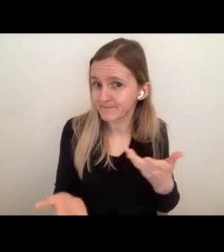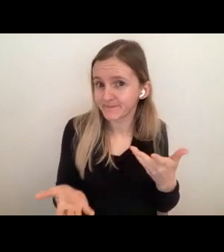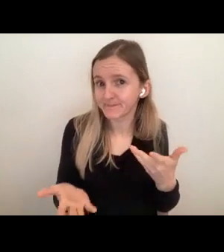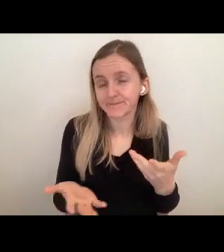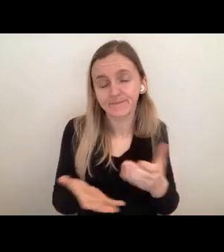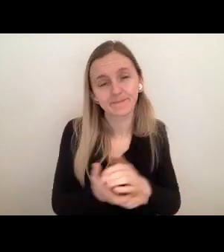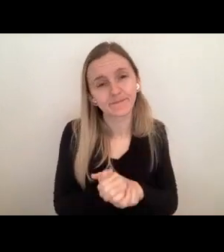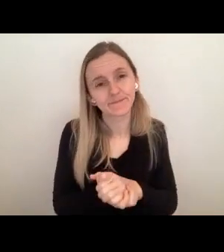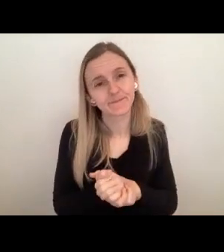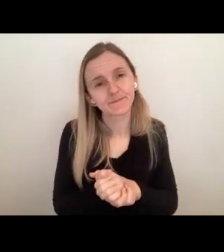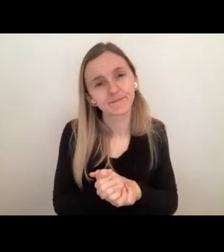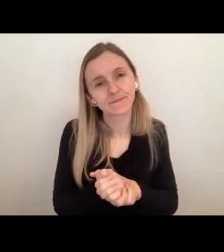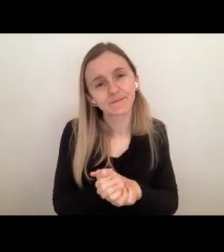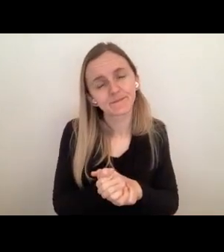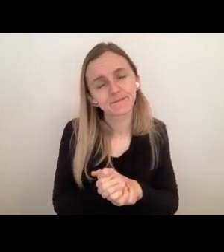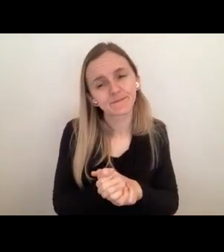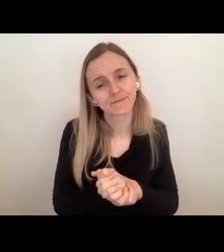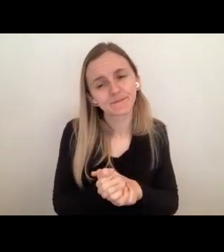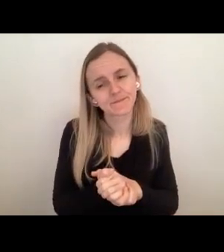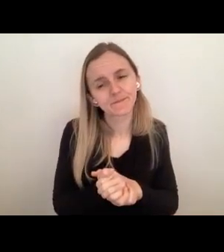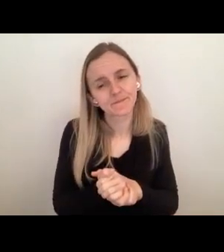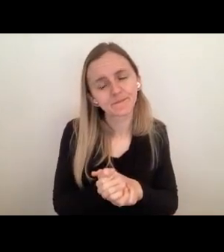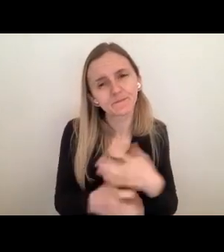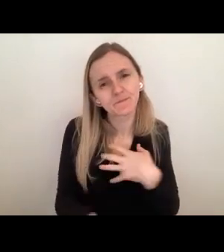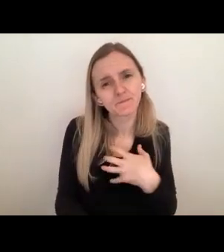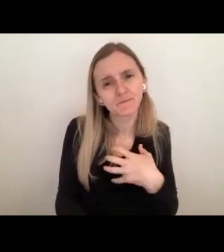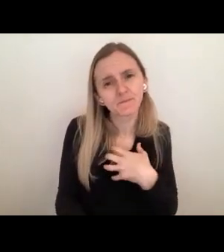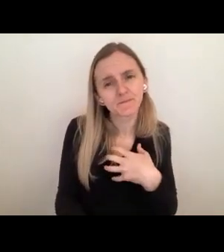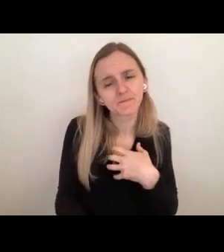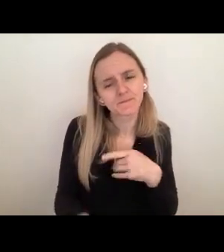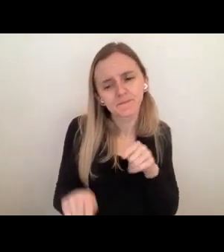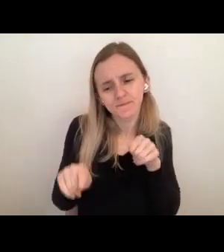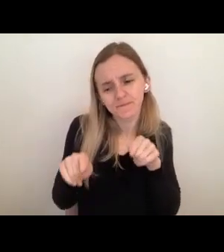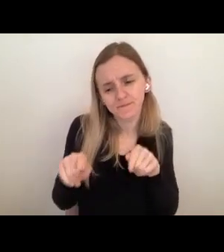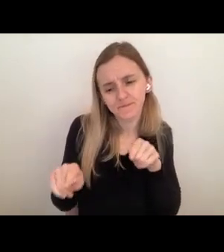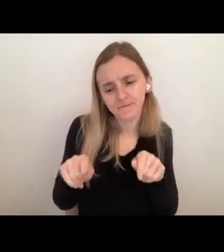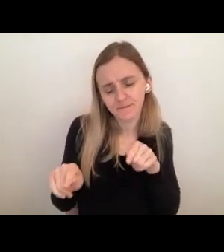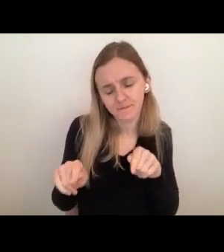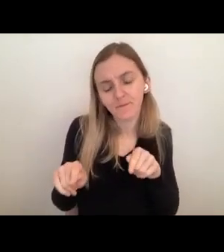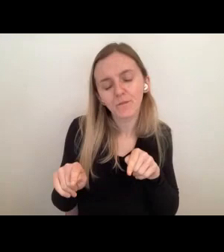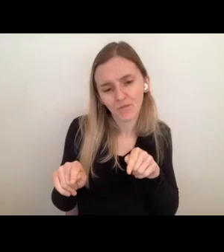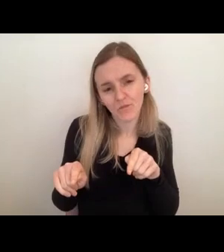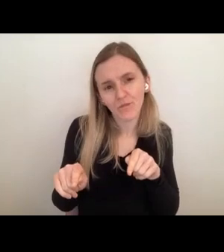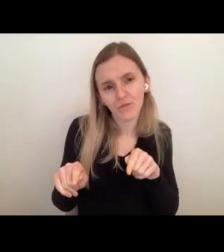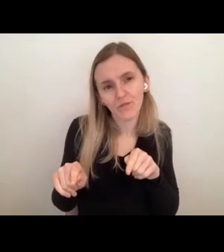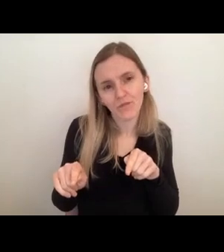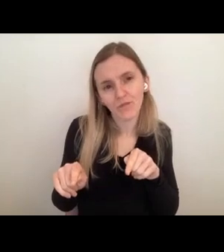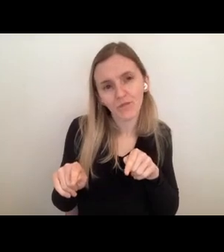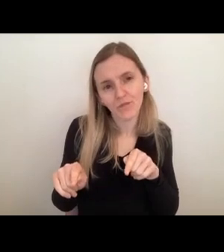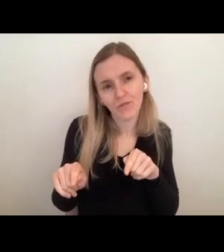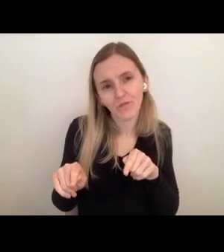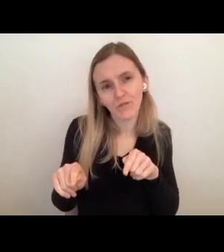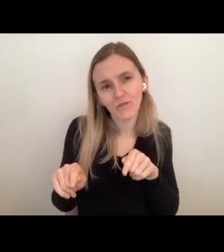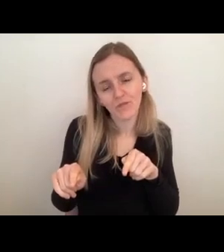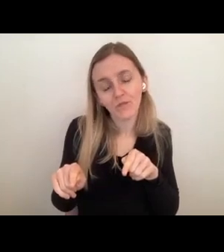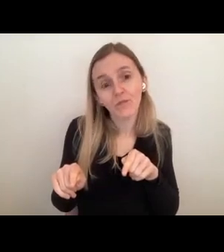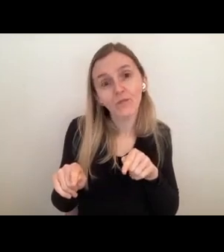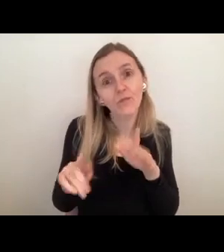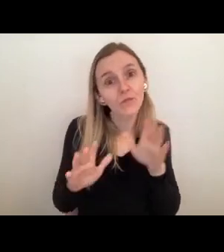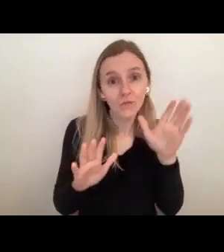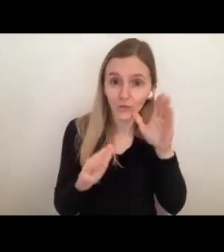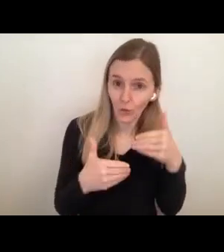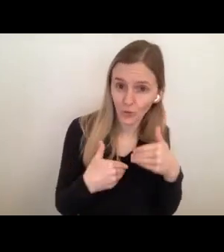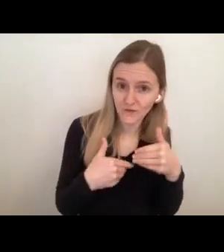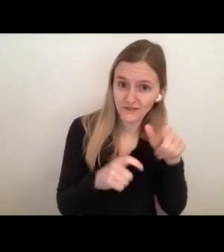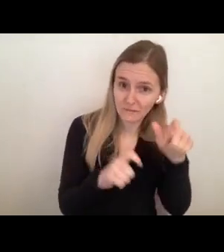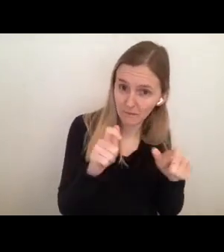there's a very interesting relationship here between what autistic people, what